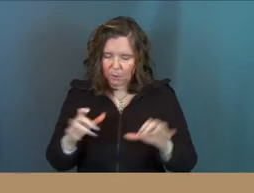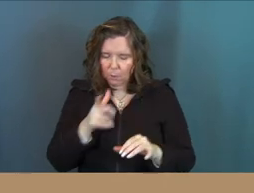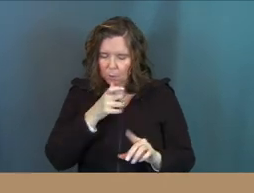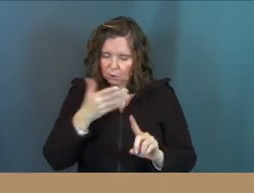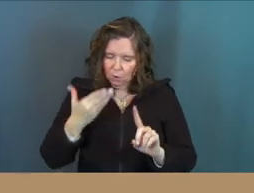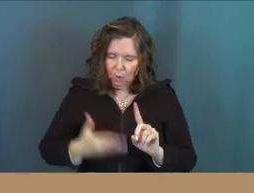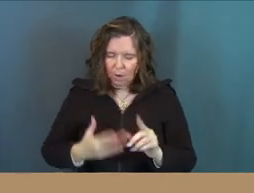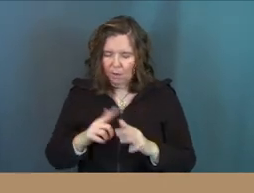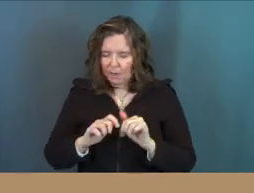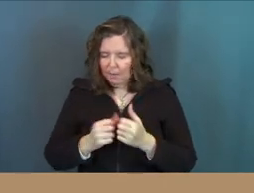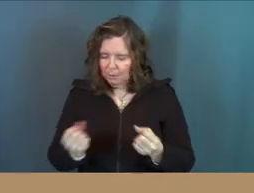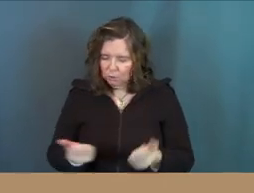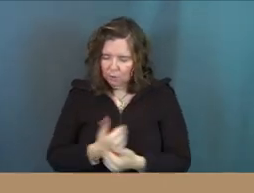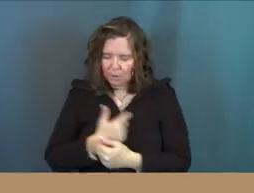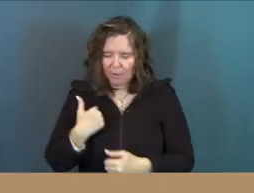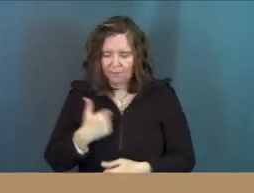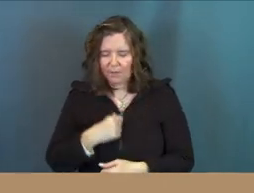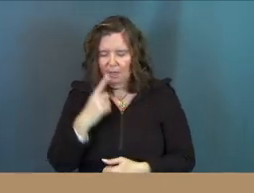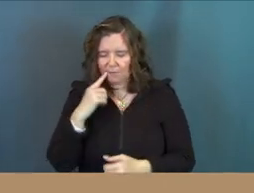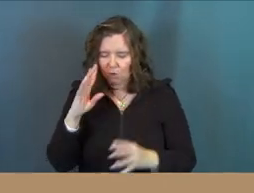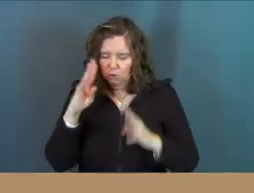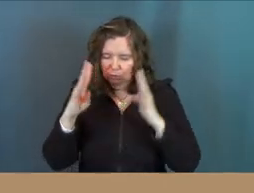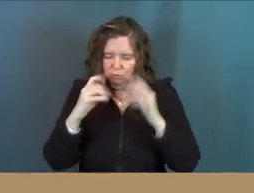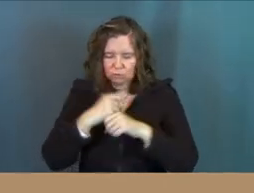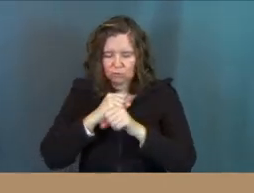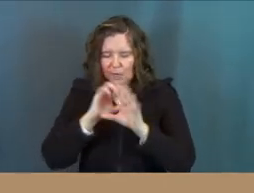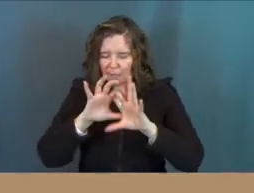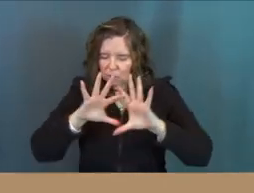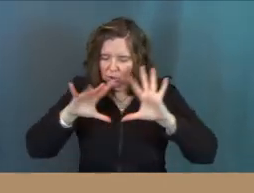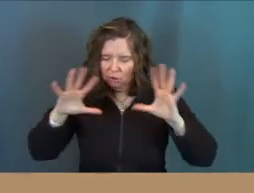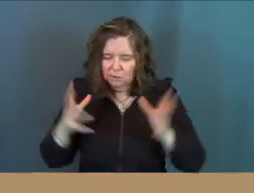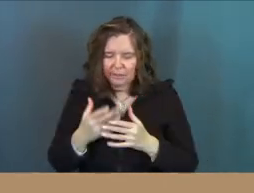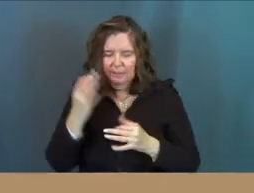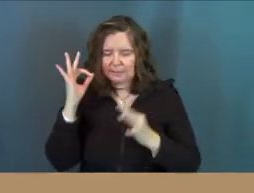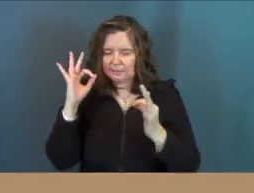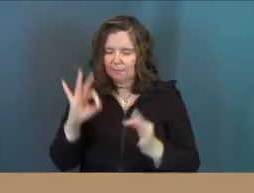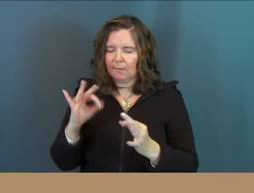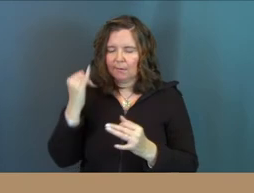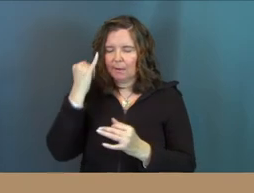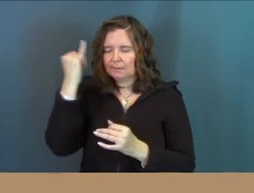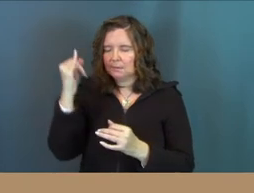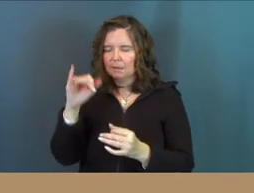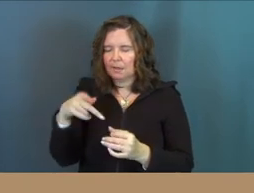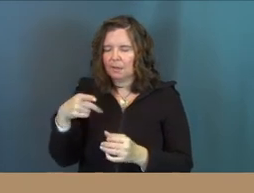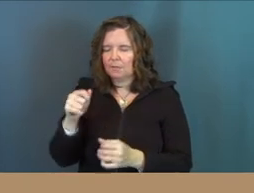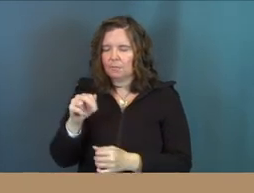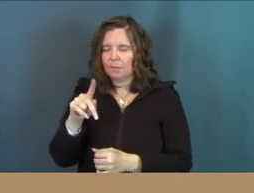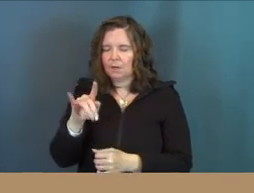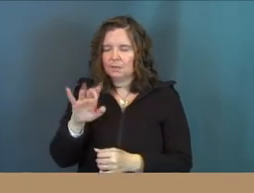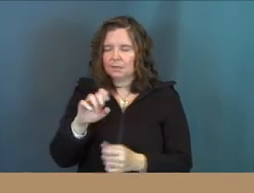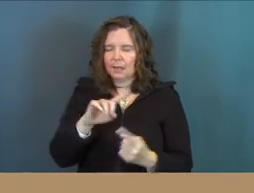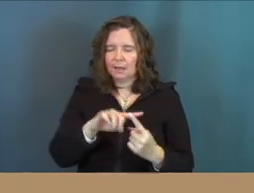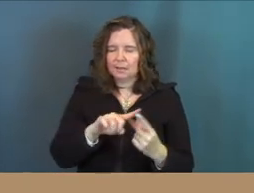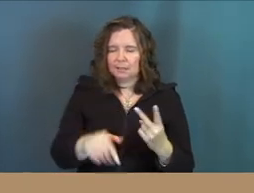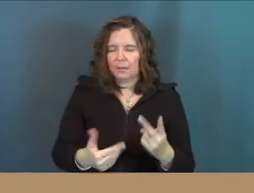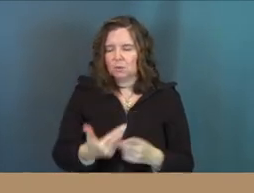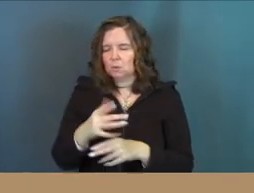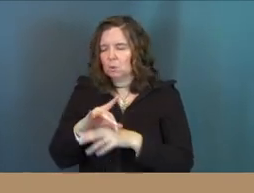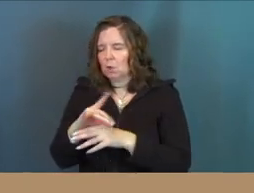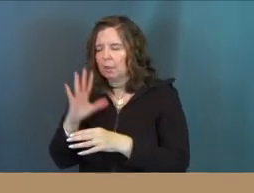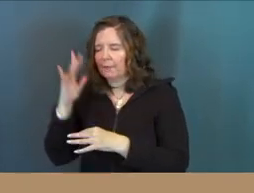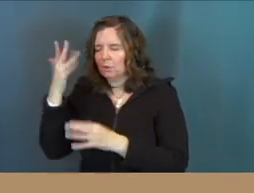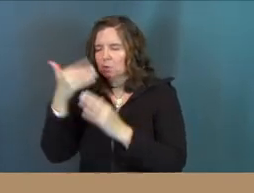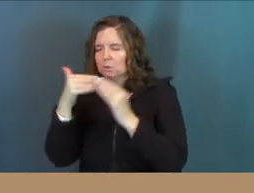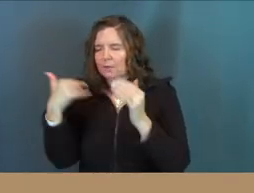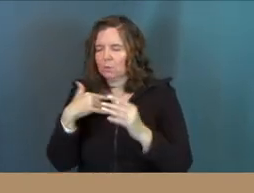who you are, and how much you love us, and for your creation, God, this idea of paradise and this new renewed earth, God, the